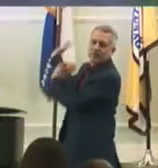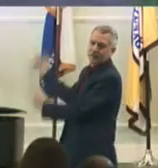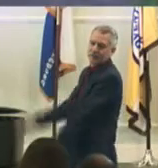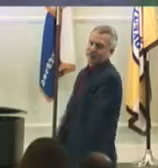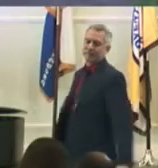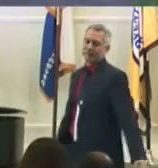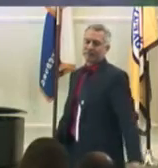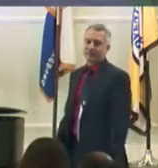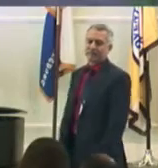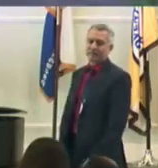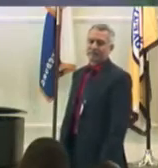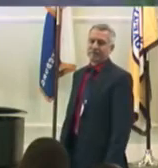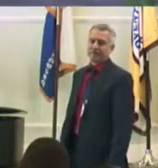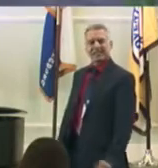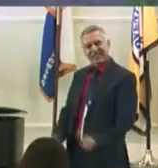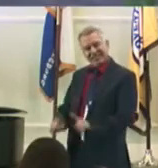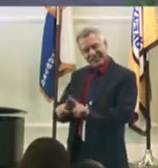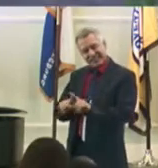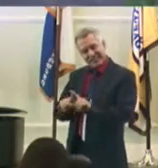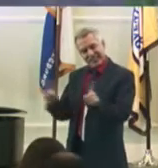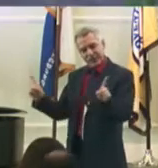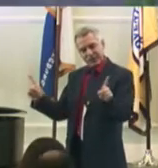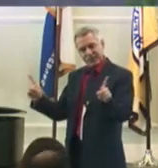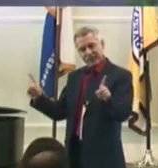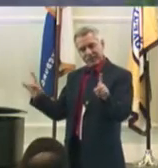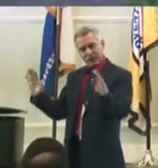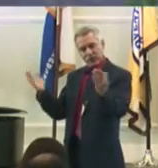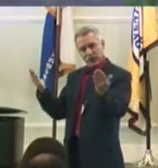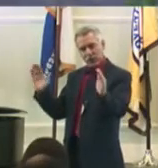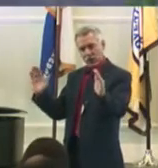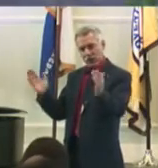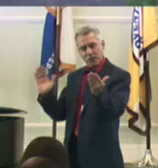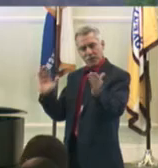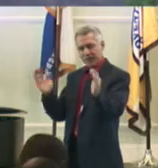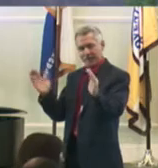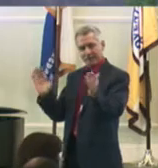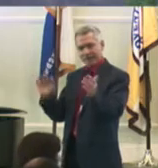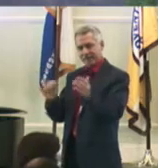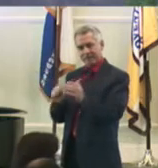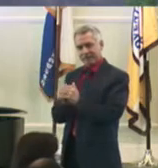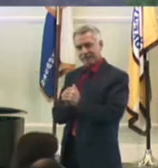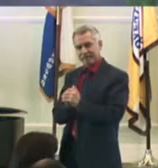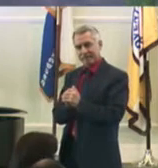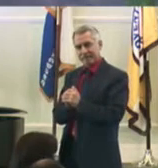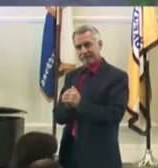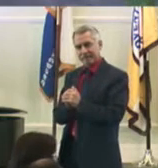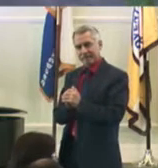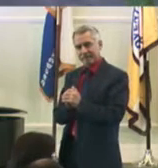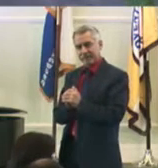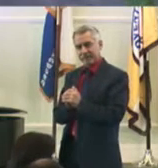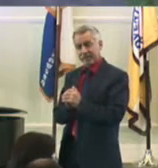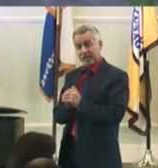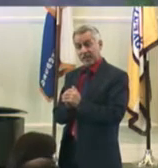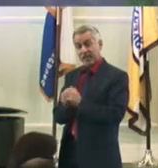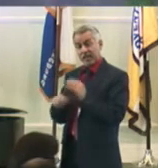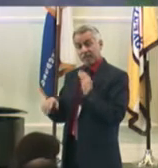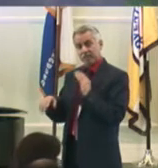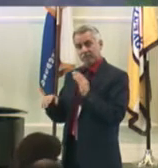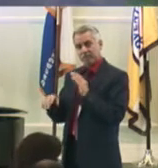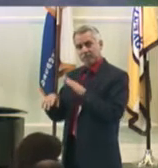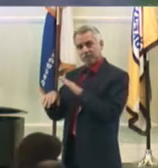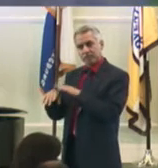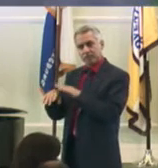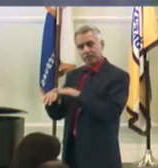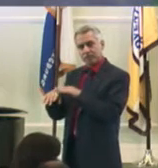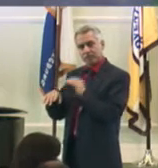prayer from a contrast, not a compare perspective. And what he's saying is, that's not the kind of prayer I'm calling you to. I'm calling you